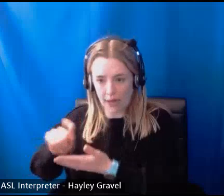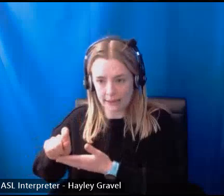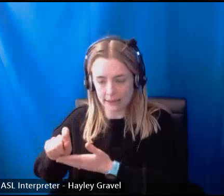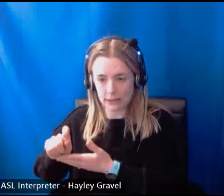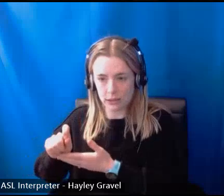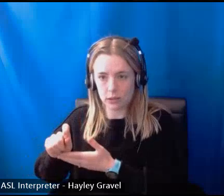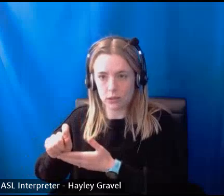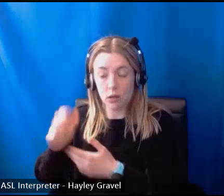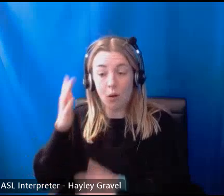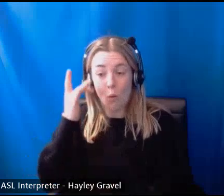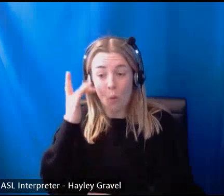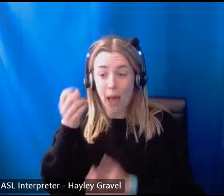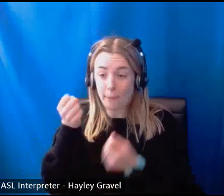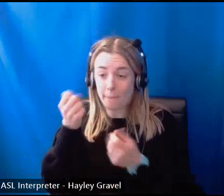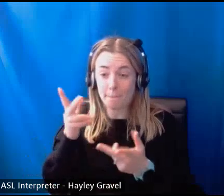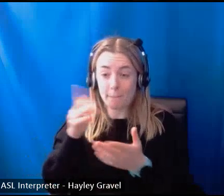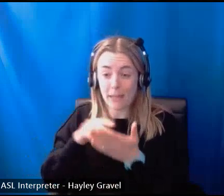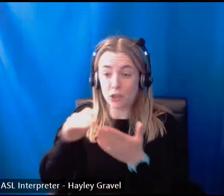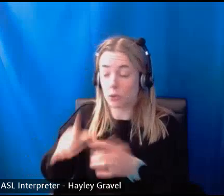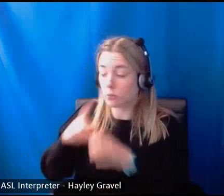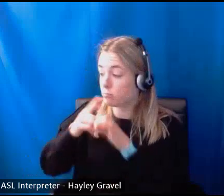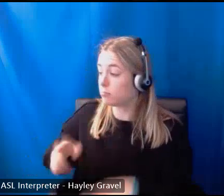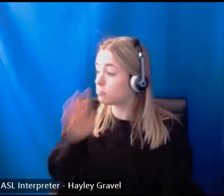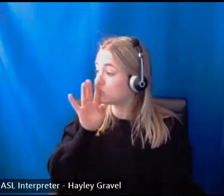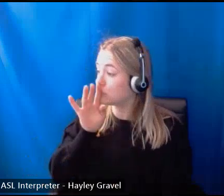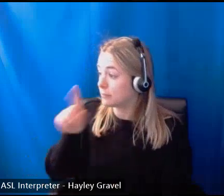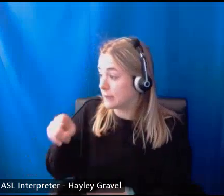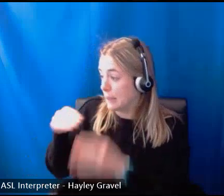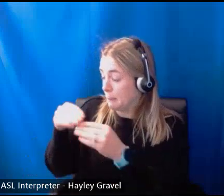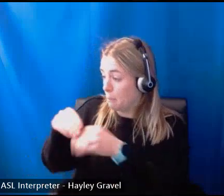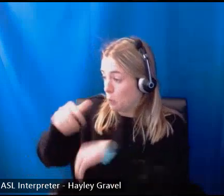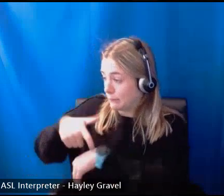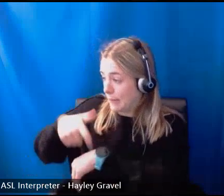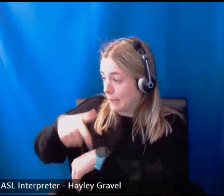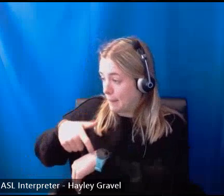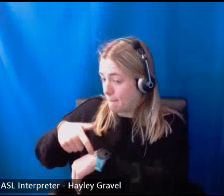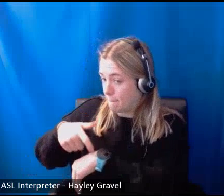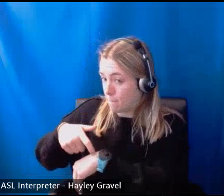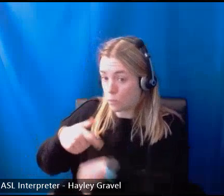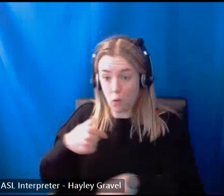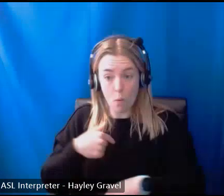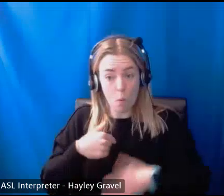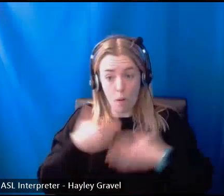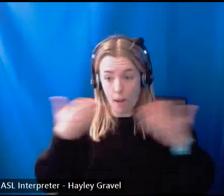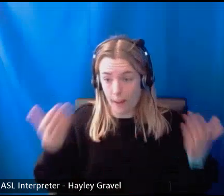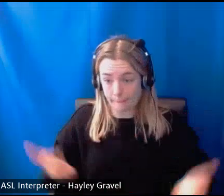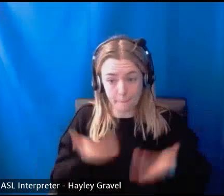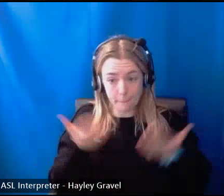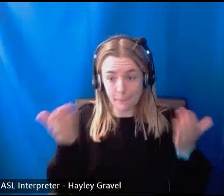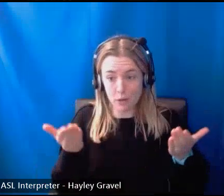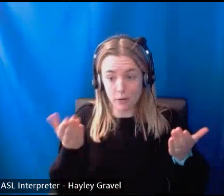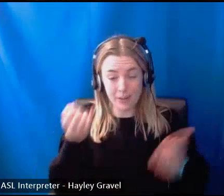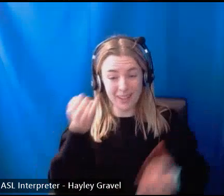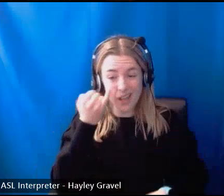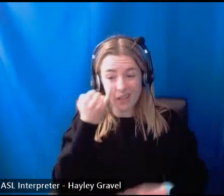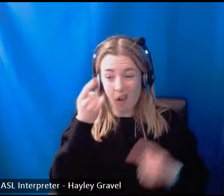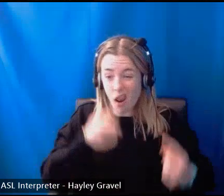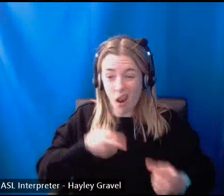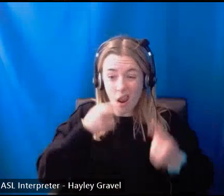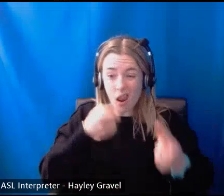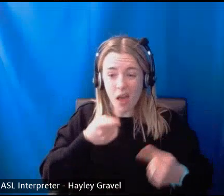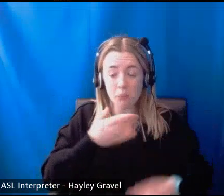Because many of you have said you needed time to do that with my assistance here. So I'm going to give you that time. I'm going to be right here